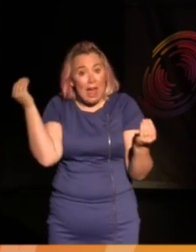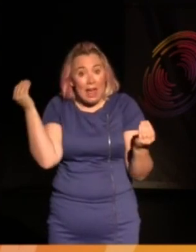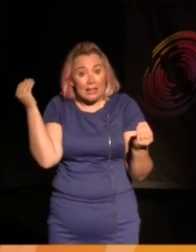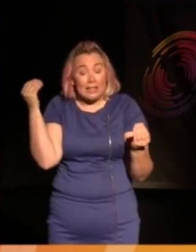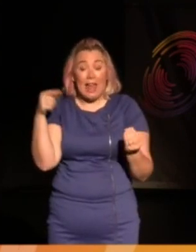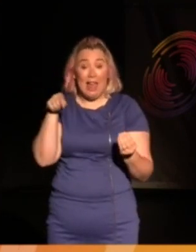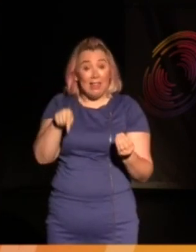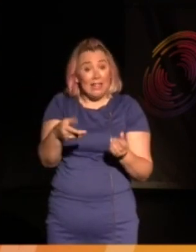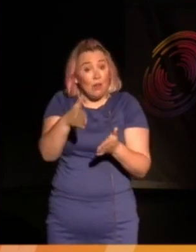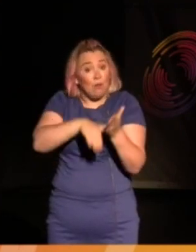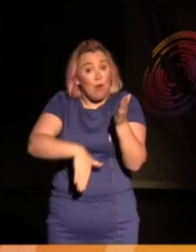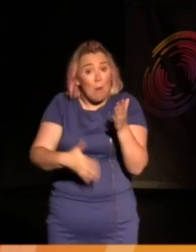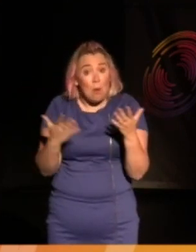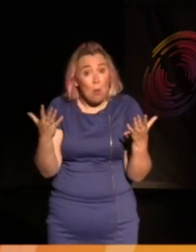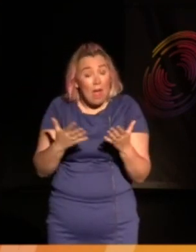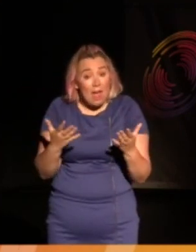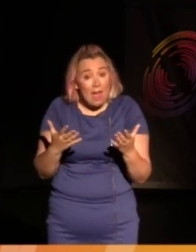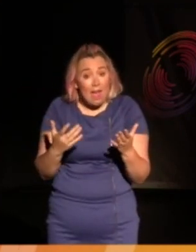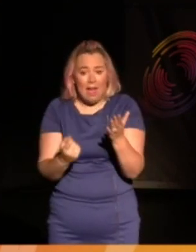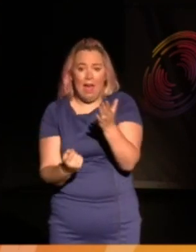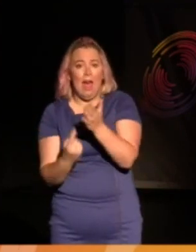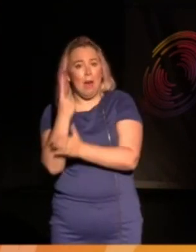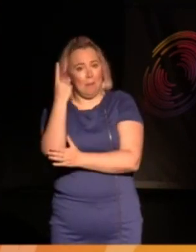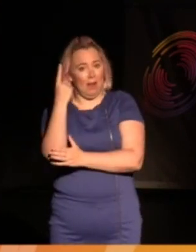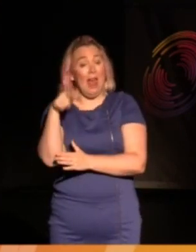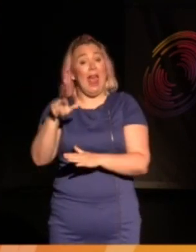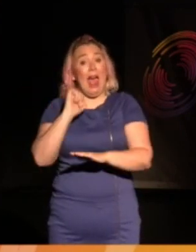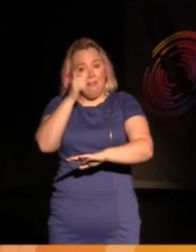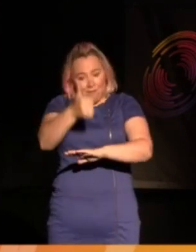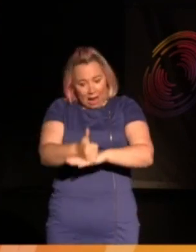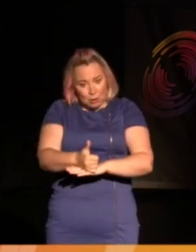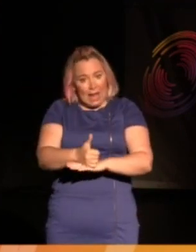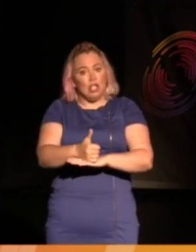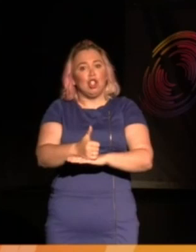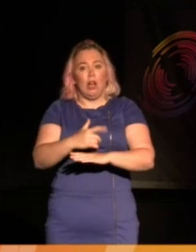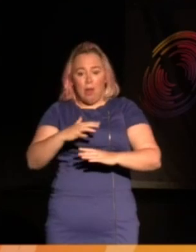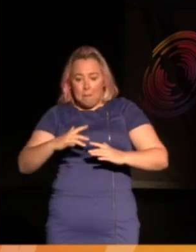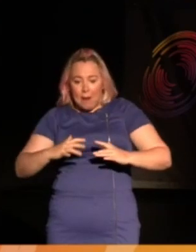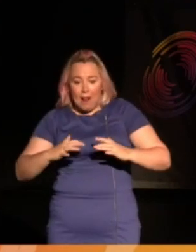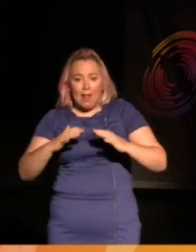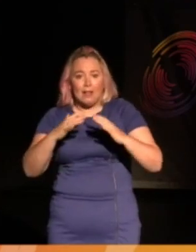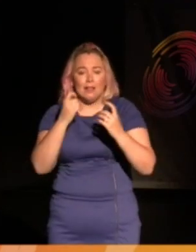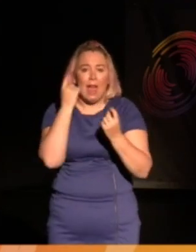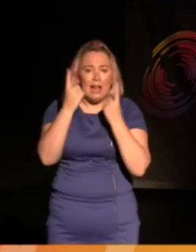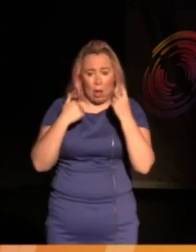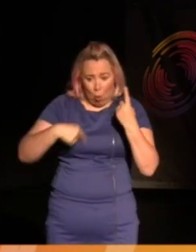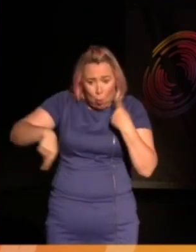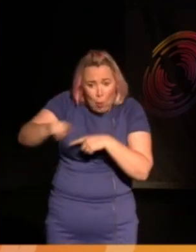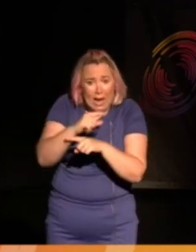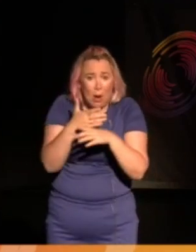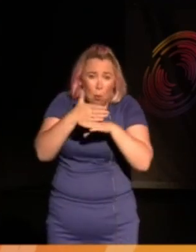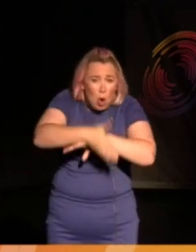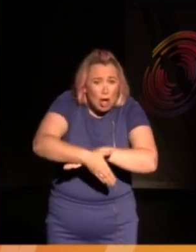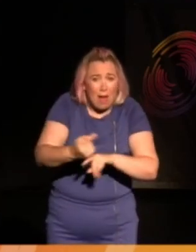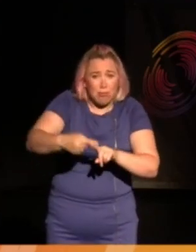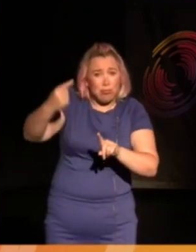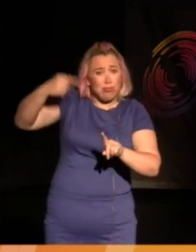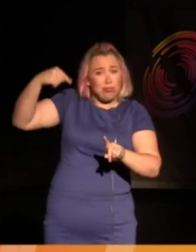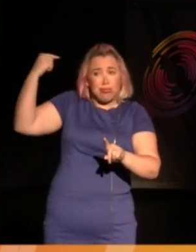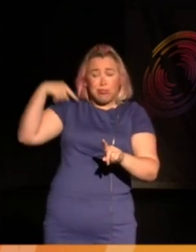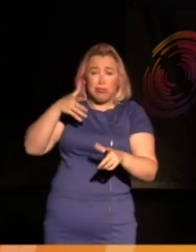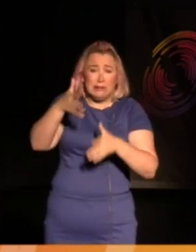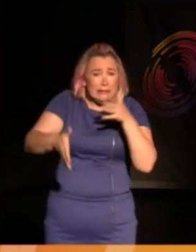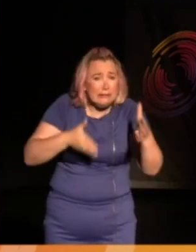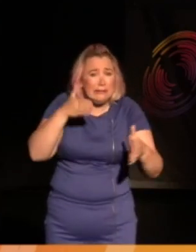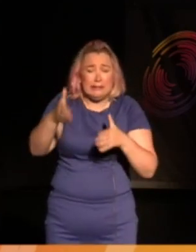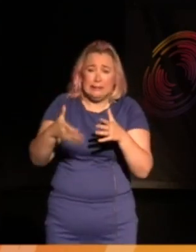wholly from the head of Zeus. It did have a foundation. Those of us who did hard work all over the country did put in many days